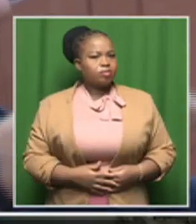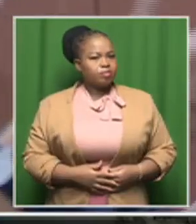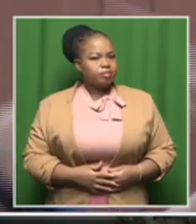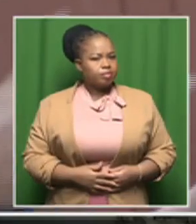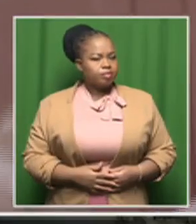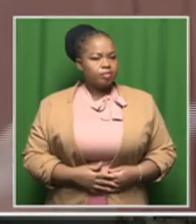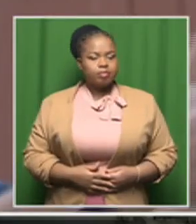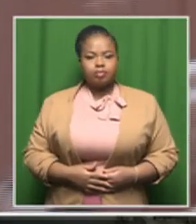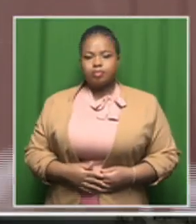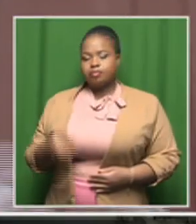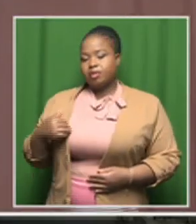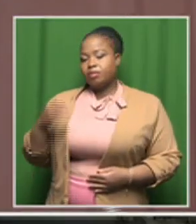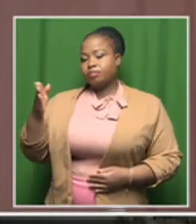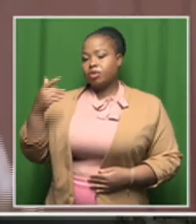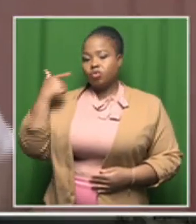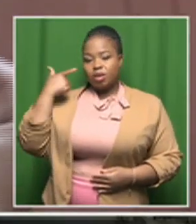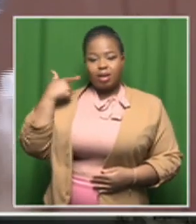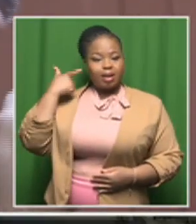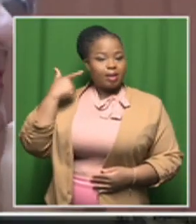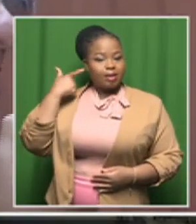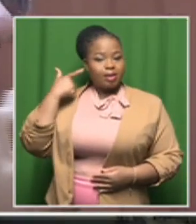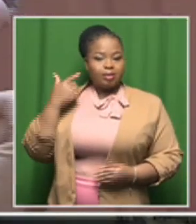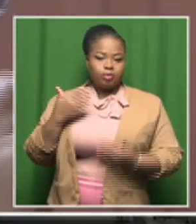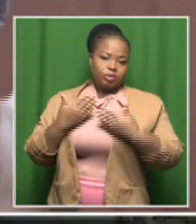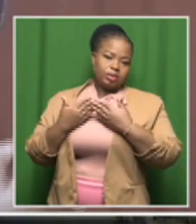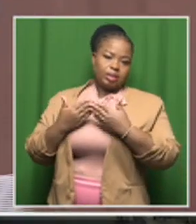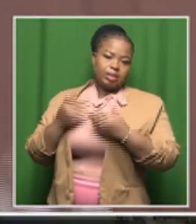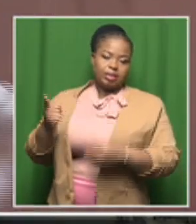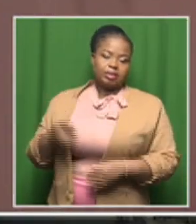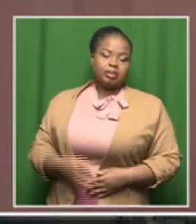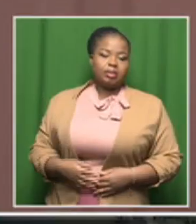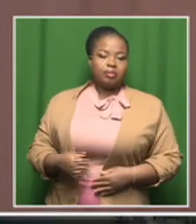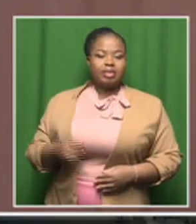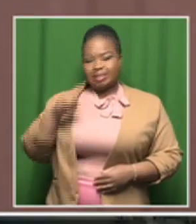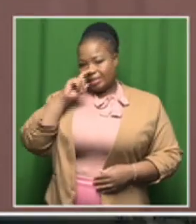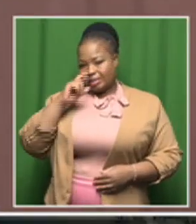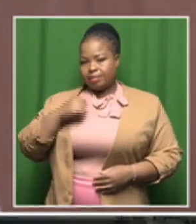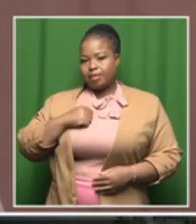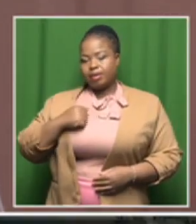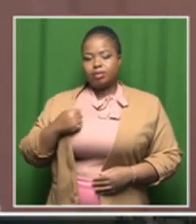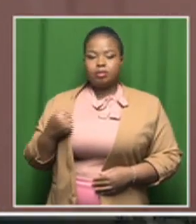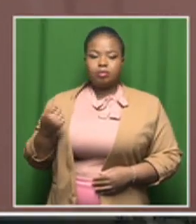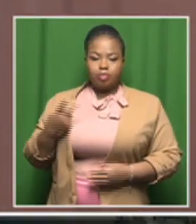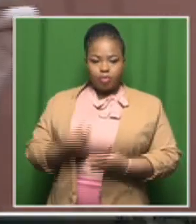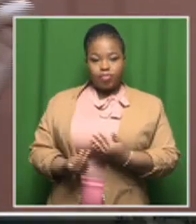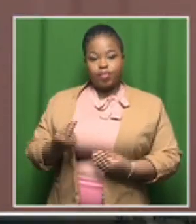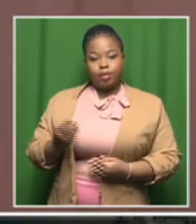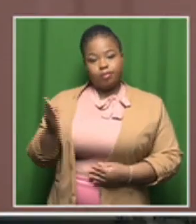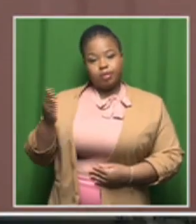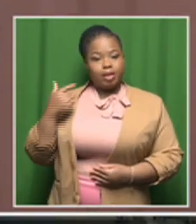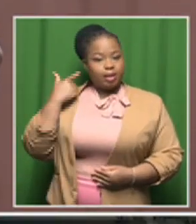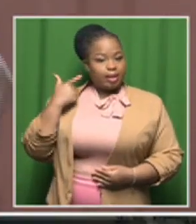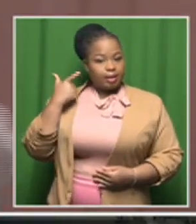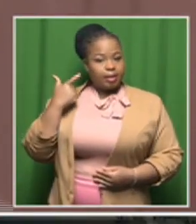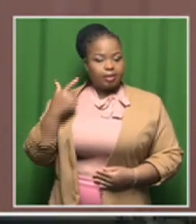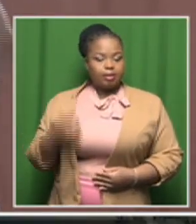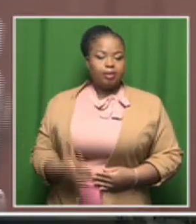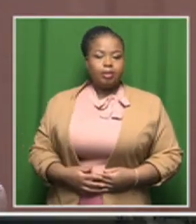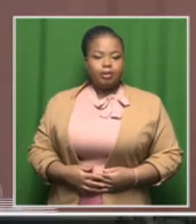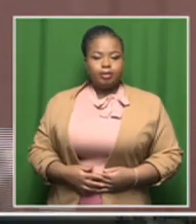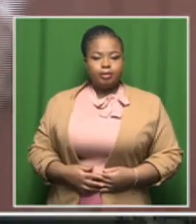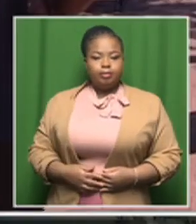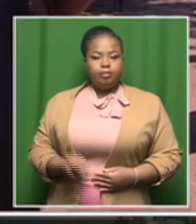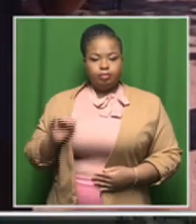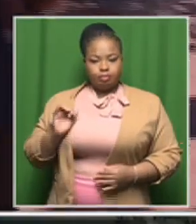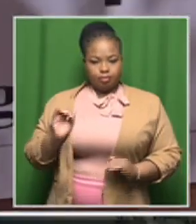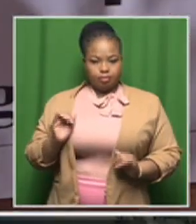I was in London. I was in London studying, and my sister was in London also, the two of us, and we suddenly had